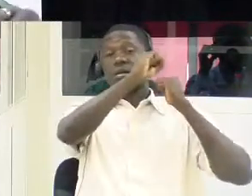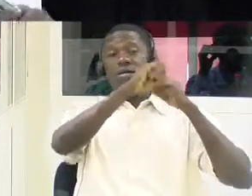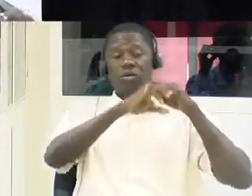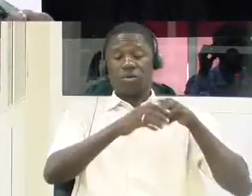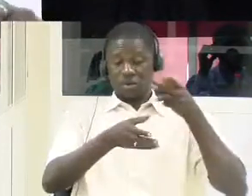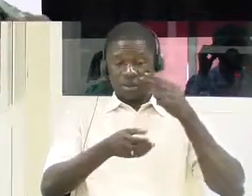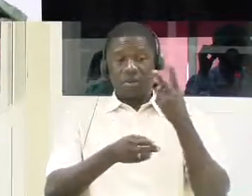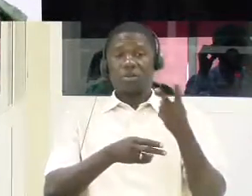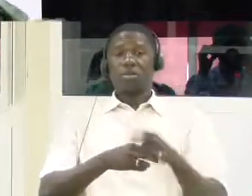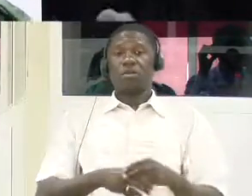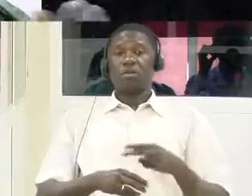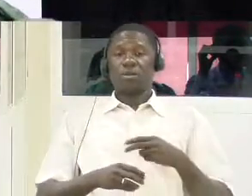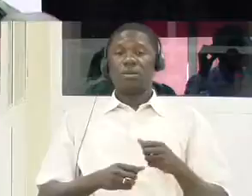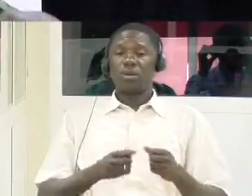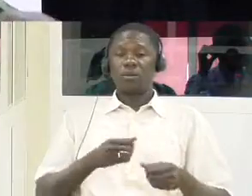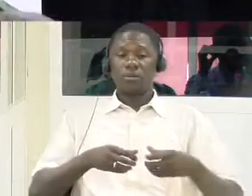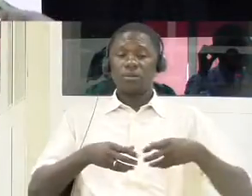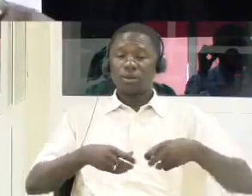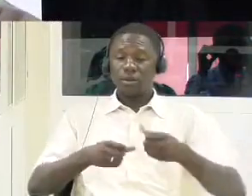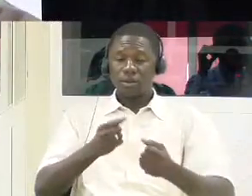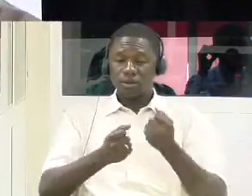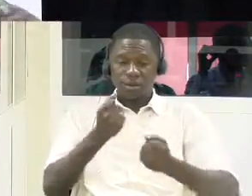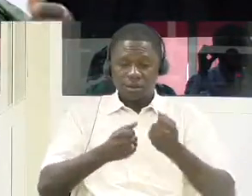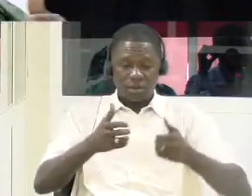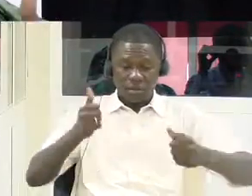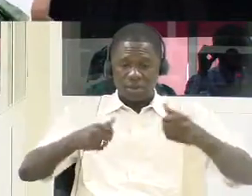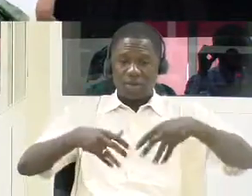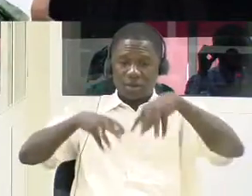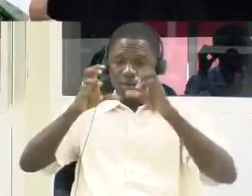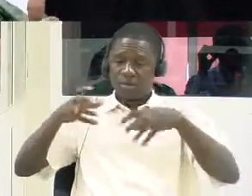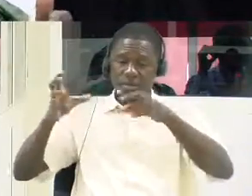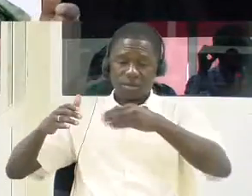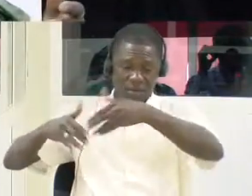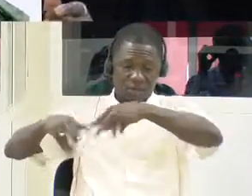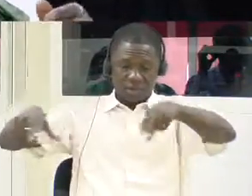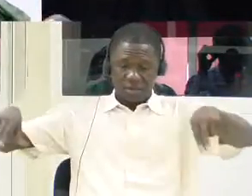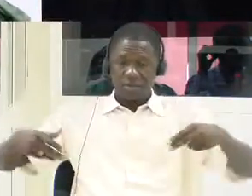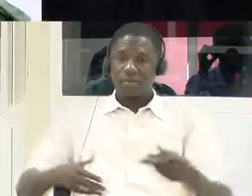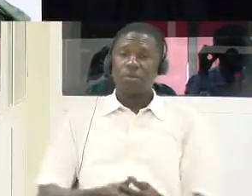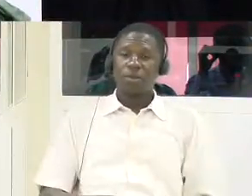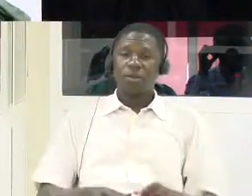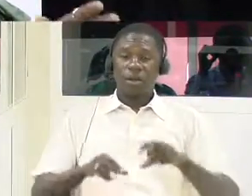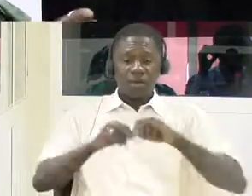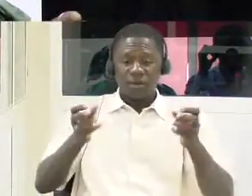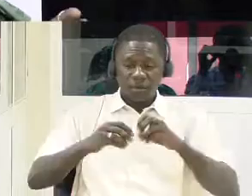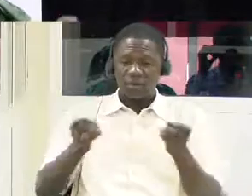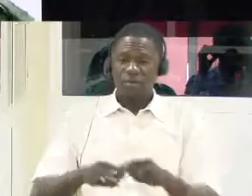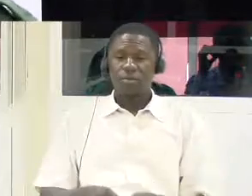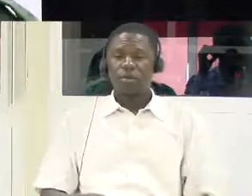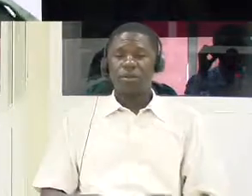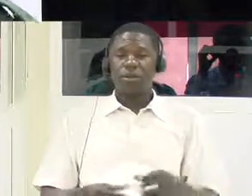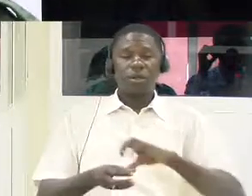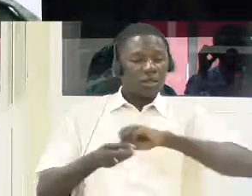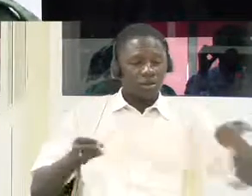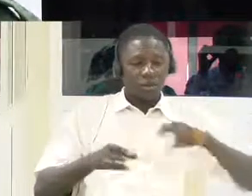saw those sandbags were turned. I advised them, I said, these sandbags that are turned, remove them, empty the sand, and